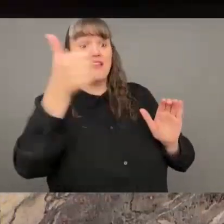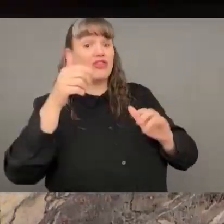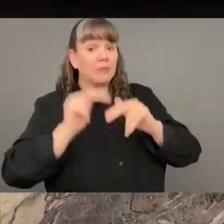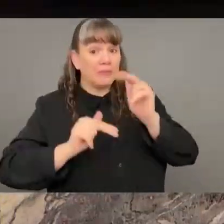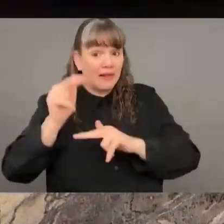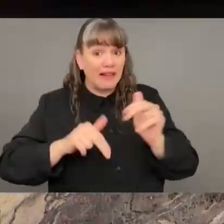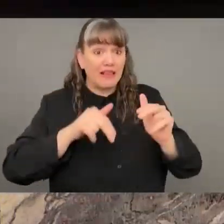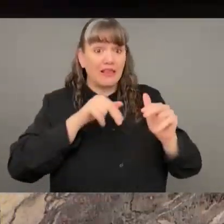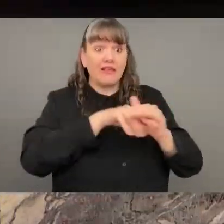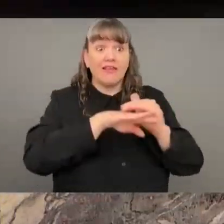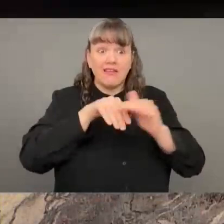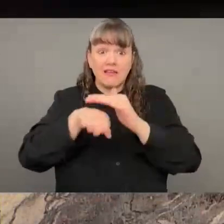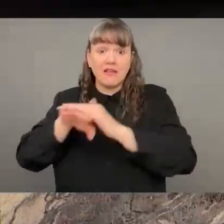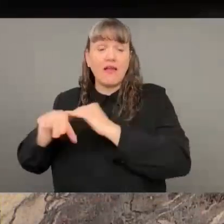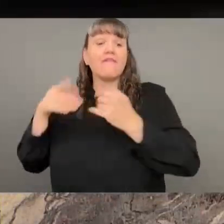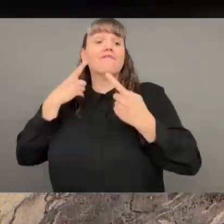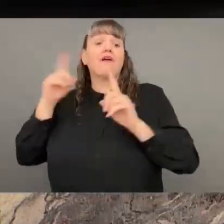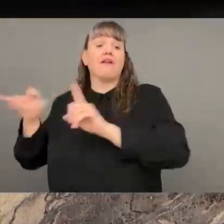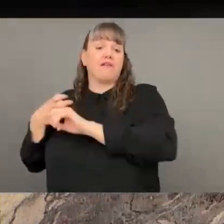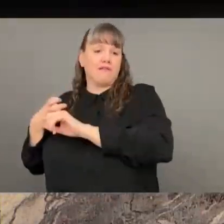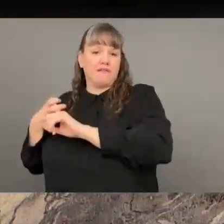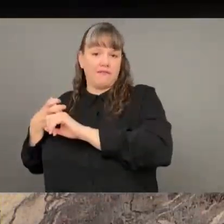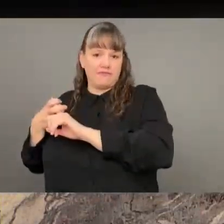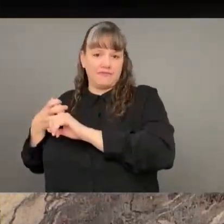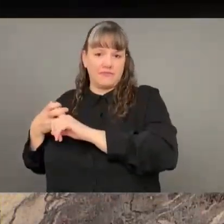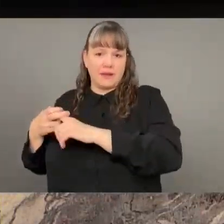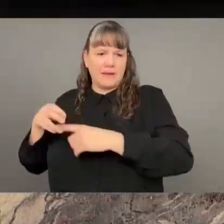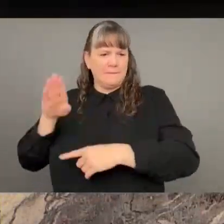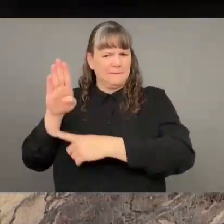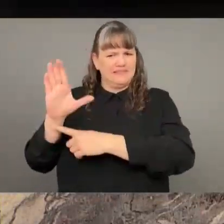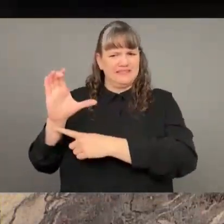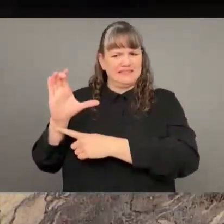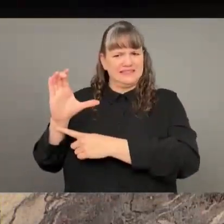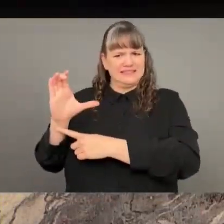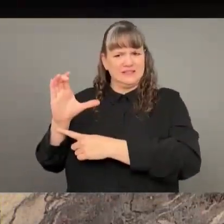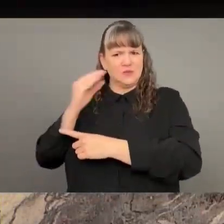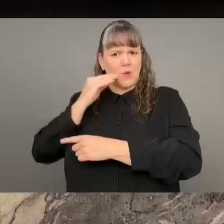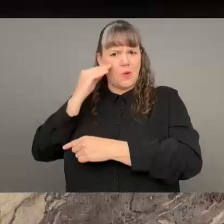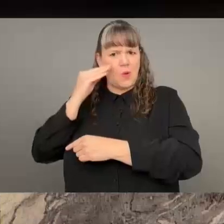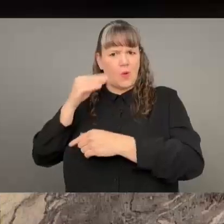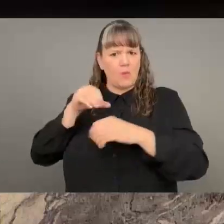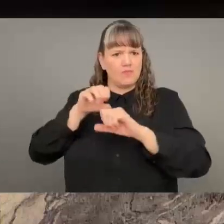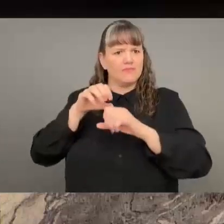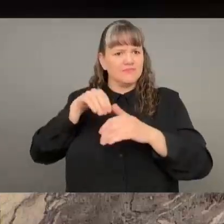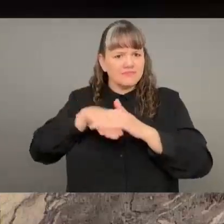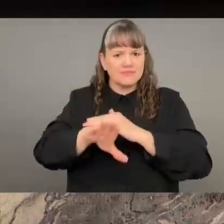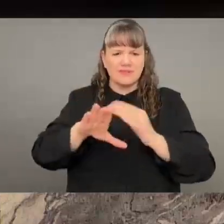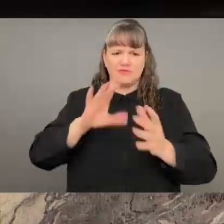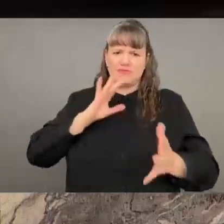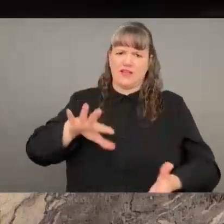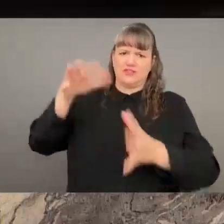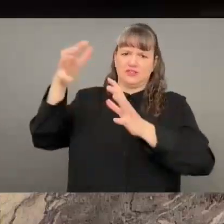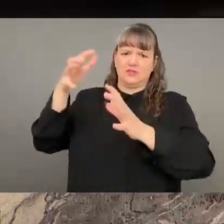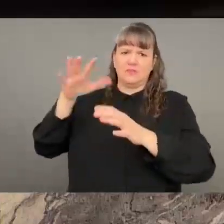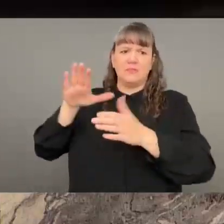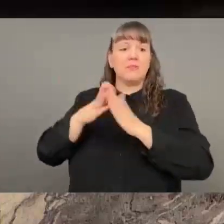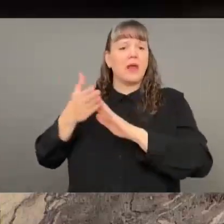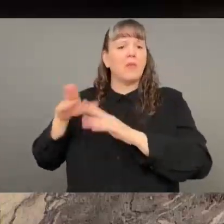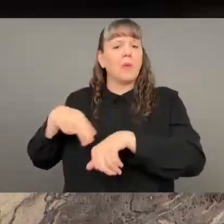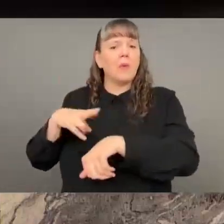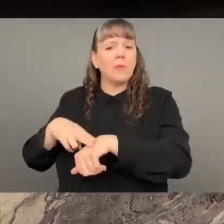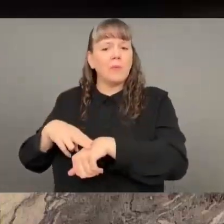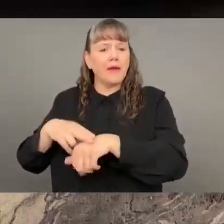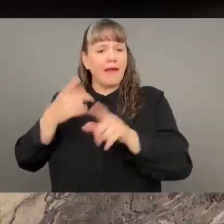BC, where home invasions have become a normal part of life. Why does this Premier keep putting criminals first? And if he does not put them